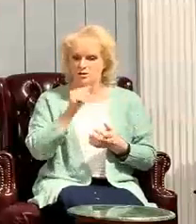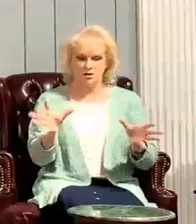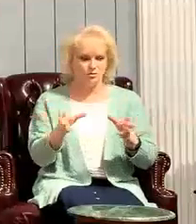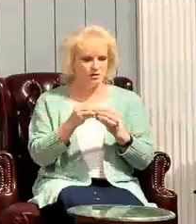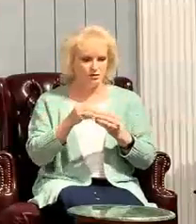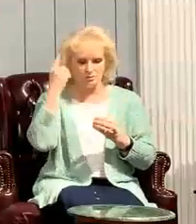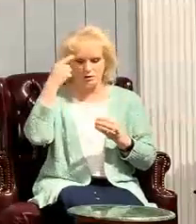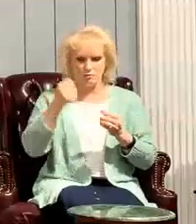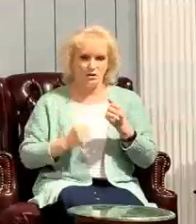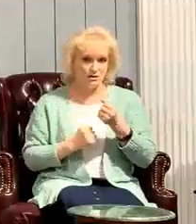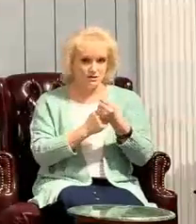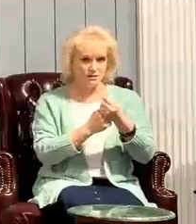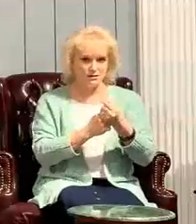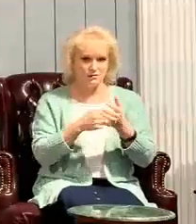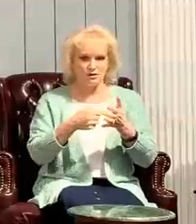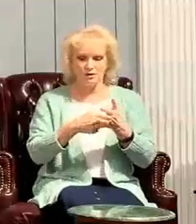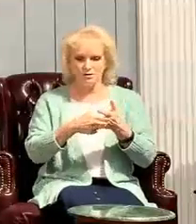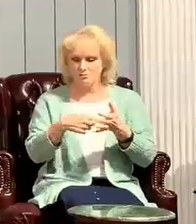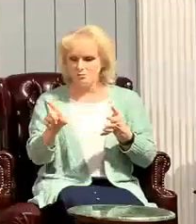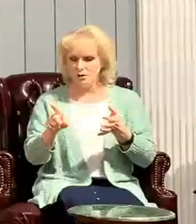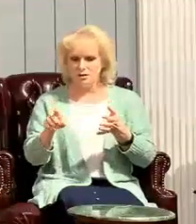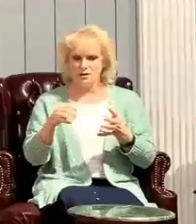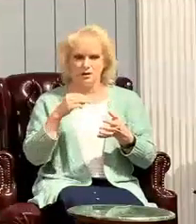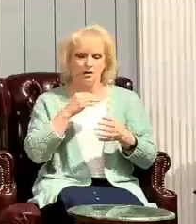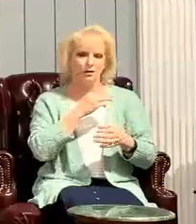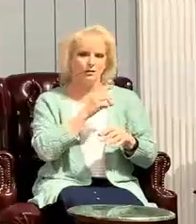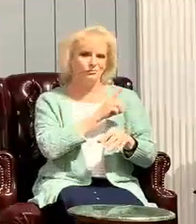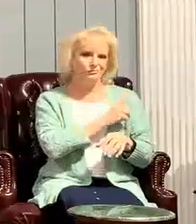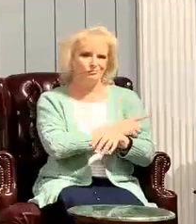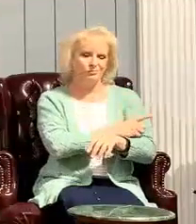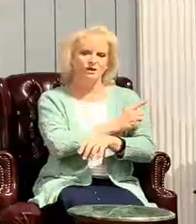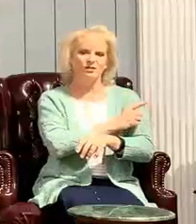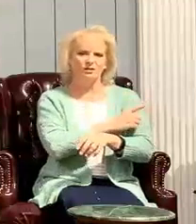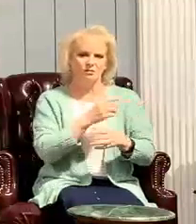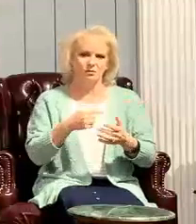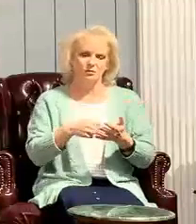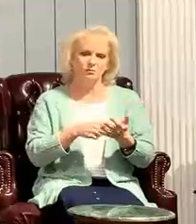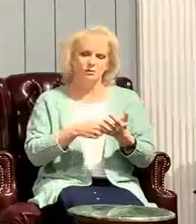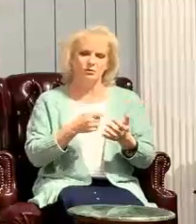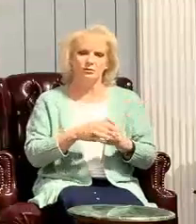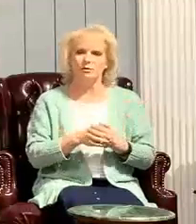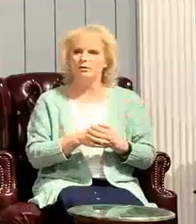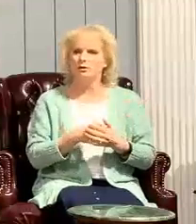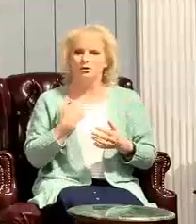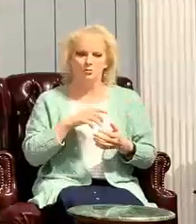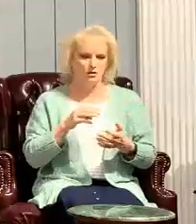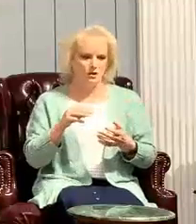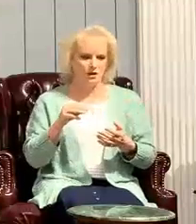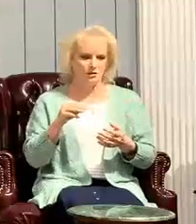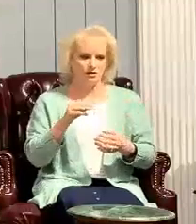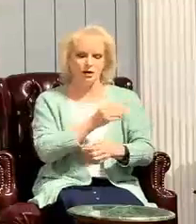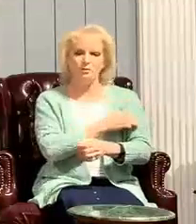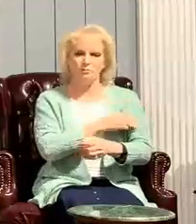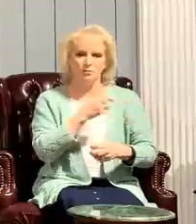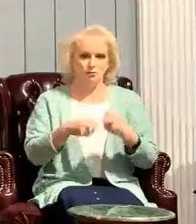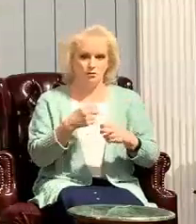assistance to help pay medical expenses. You know, we had medical problems, but